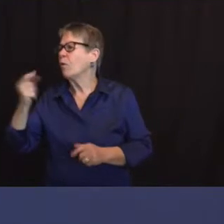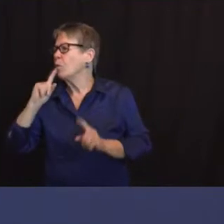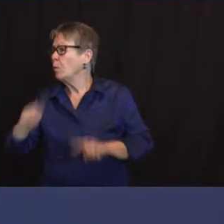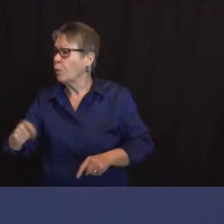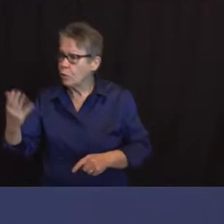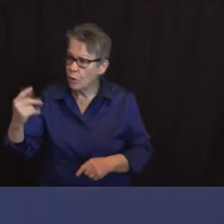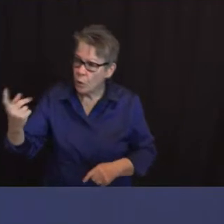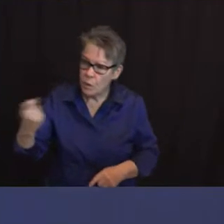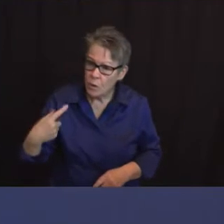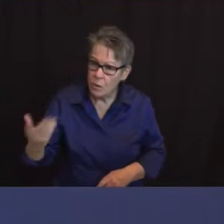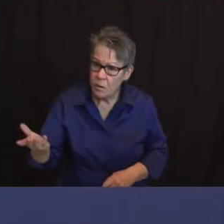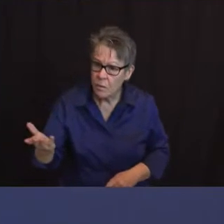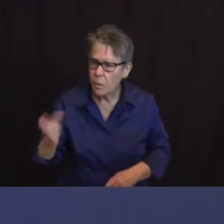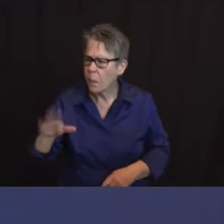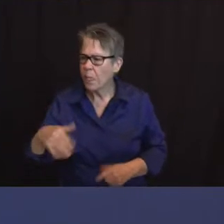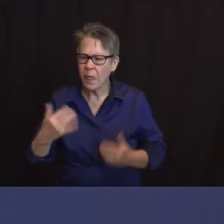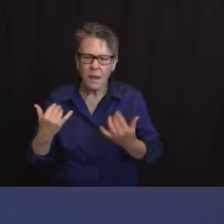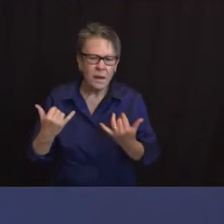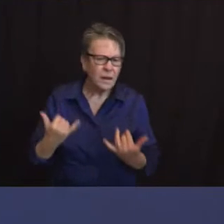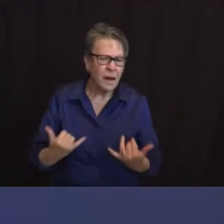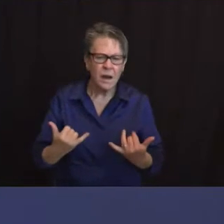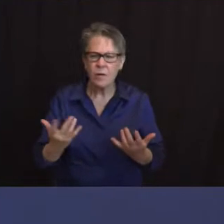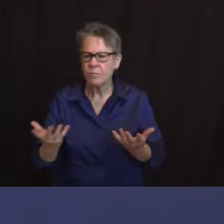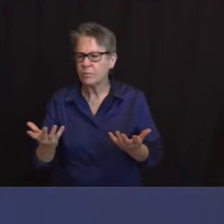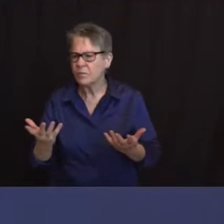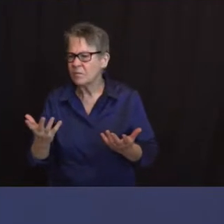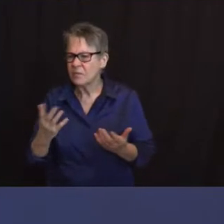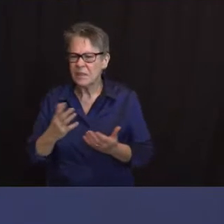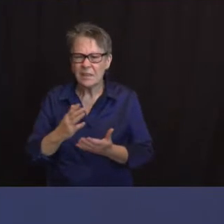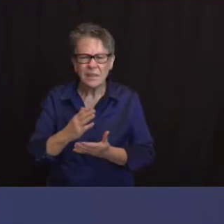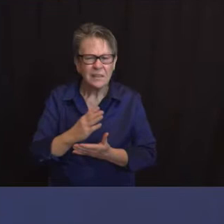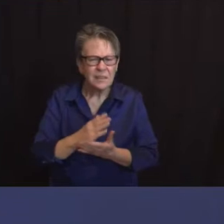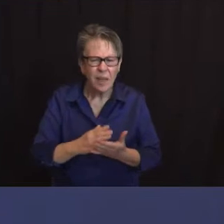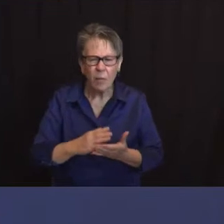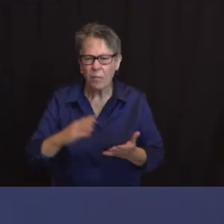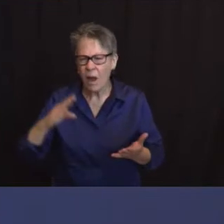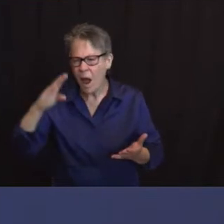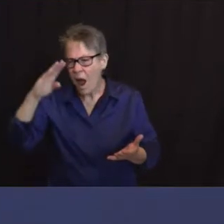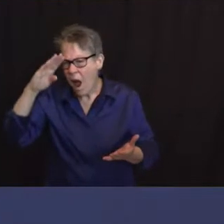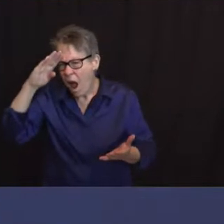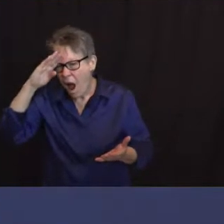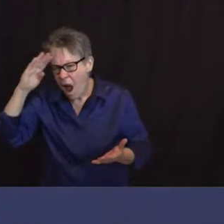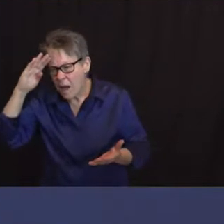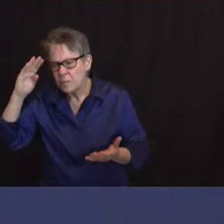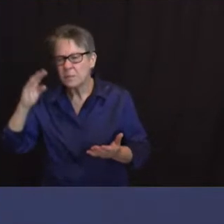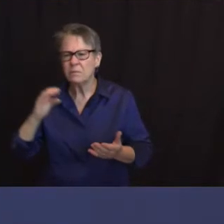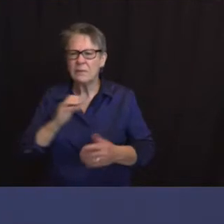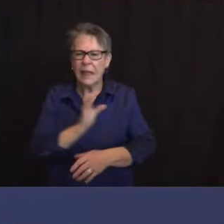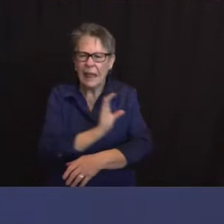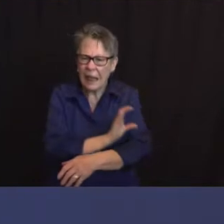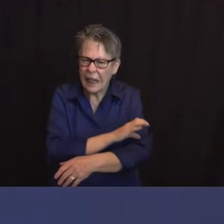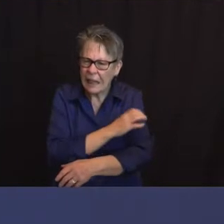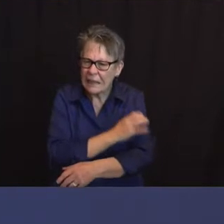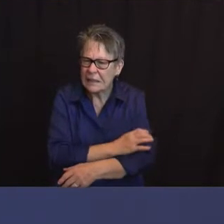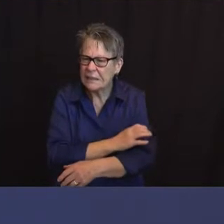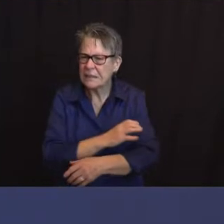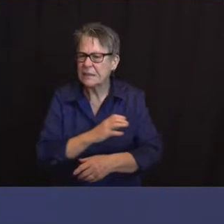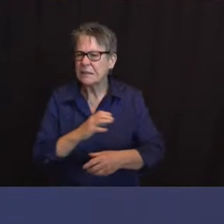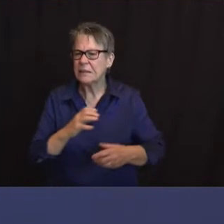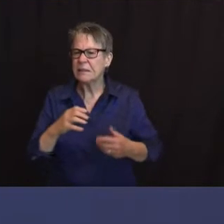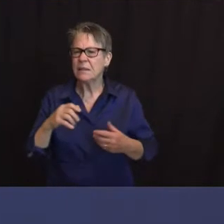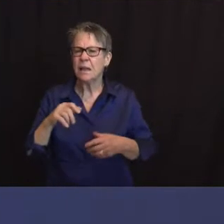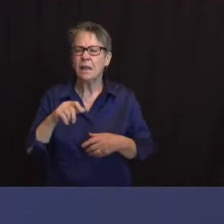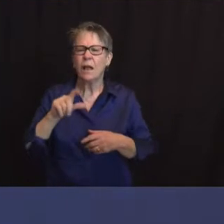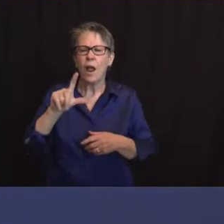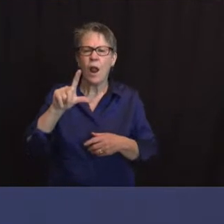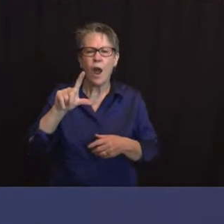liability protections that were conferred on hospitals, clinicians, and long-term care facilities? I understand that both the EO and the